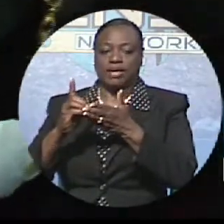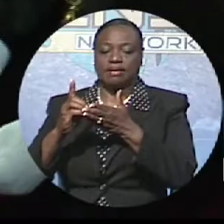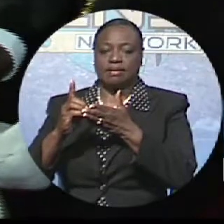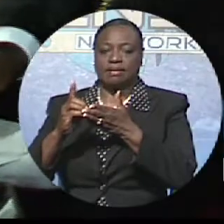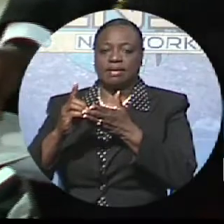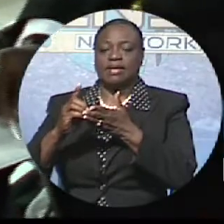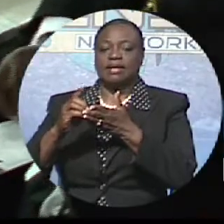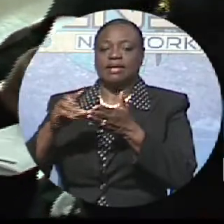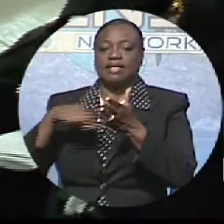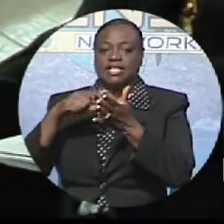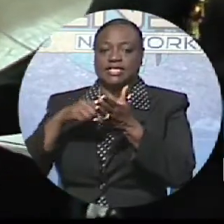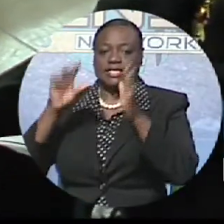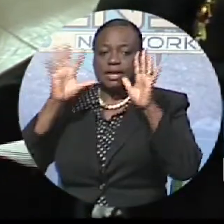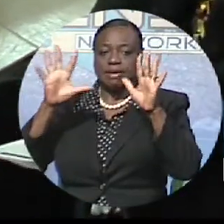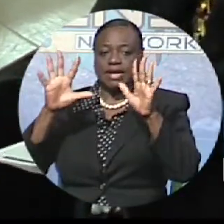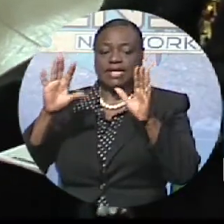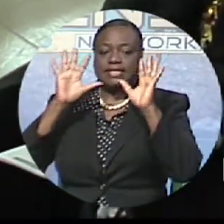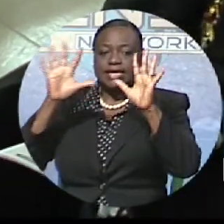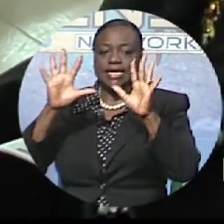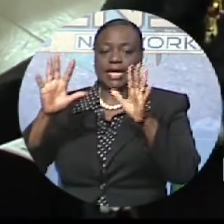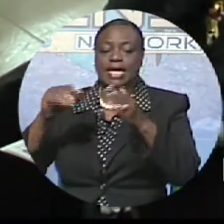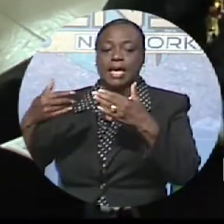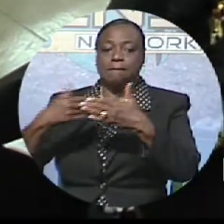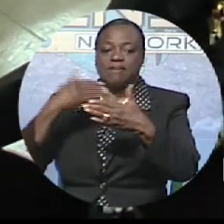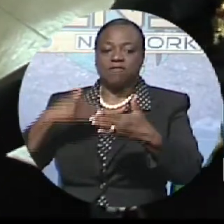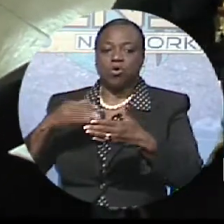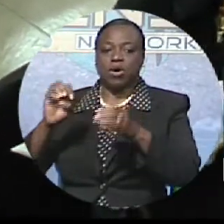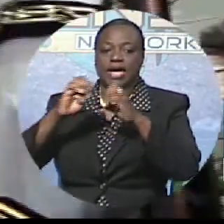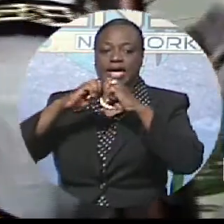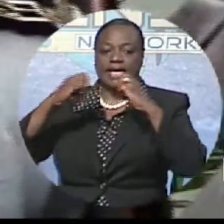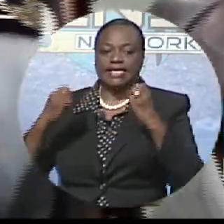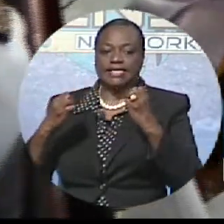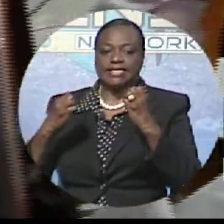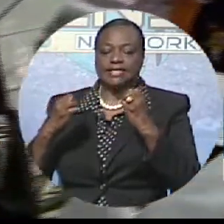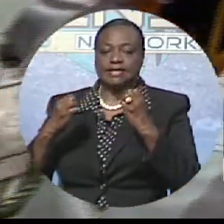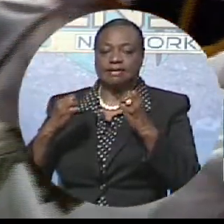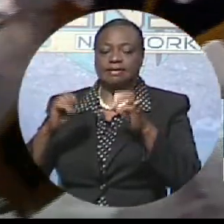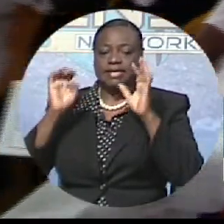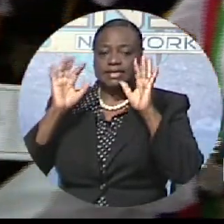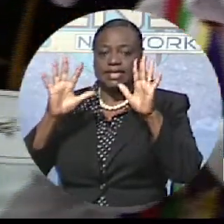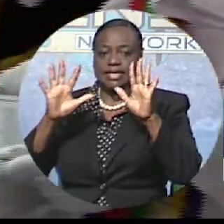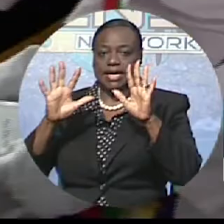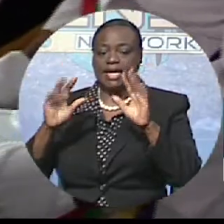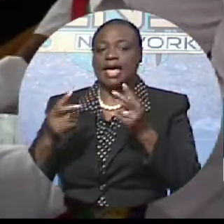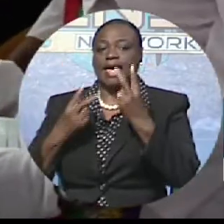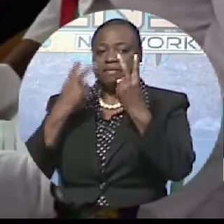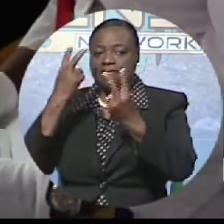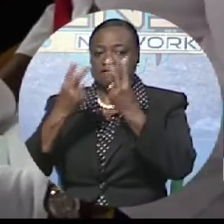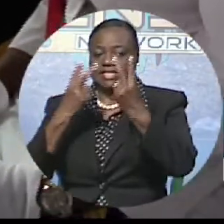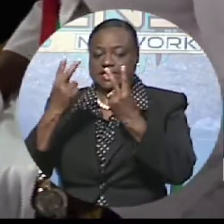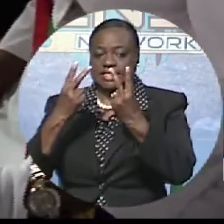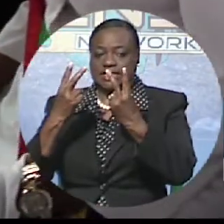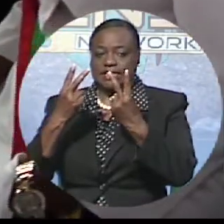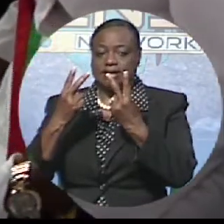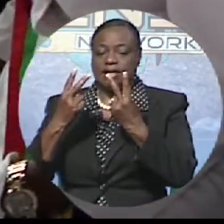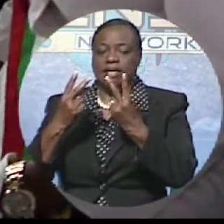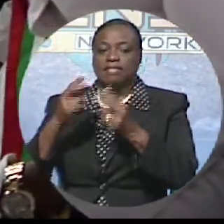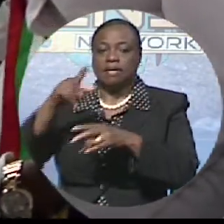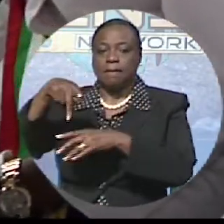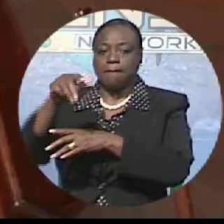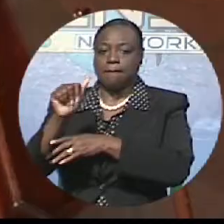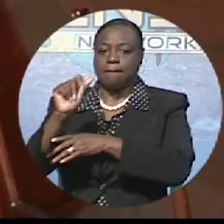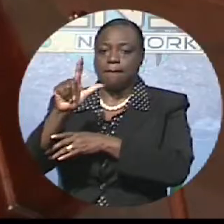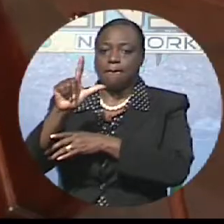traditionally celebrated on the Sunday before Easter Sunday. We visited the Palm Sunday service for the Queen Bathsheba chapter of Order of